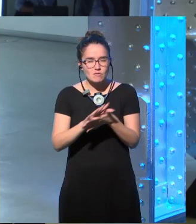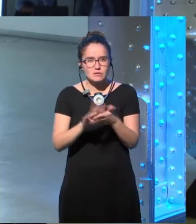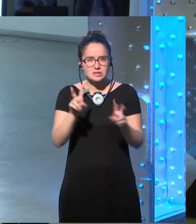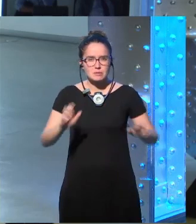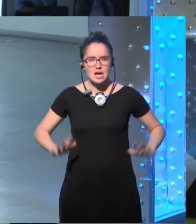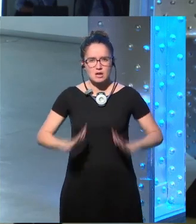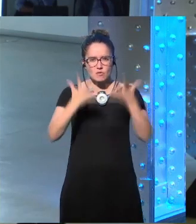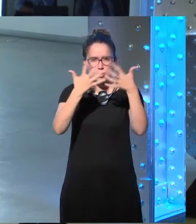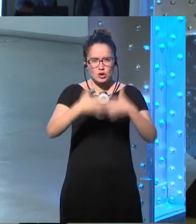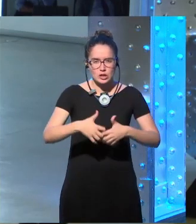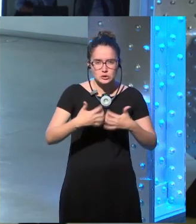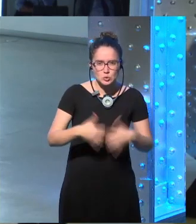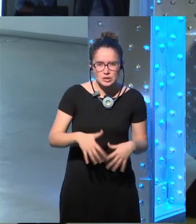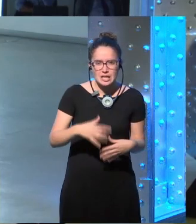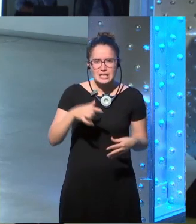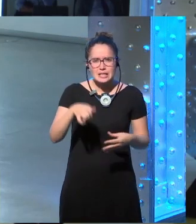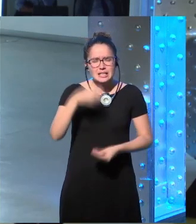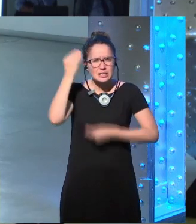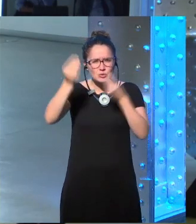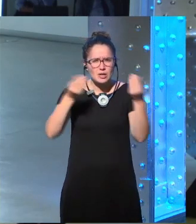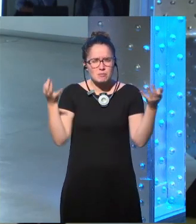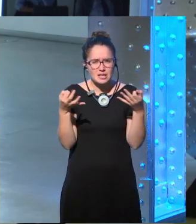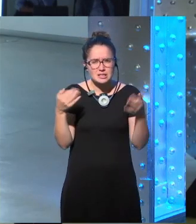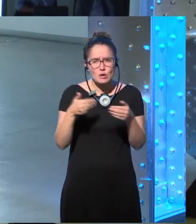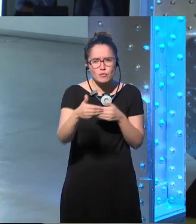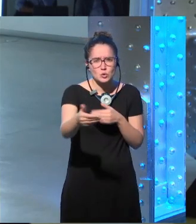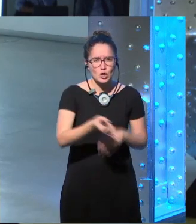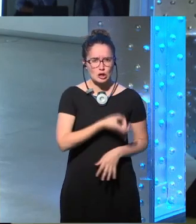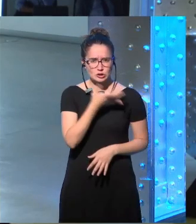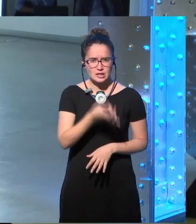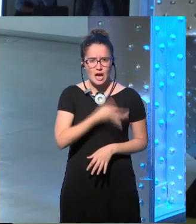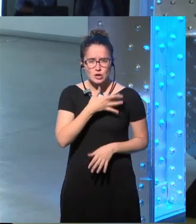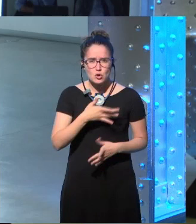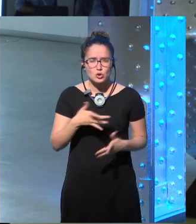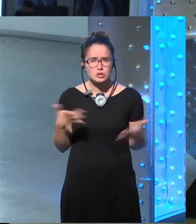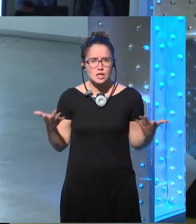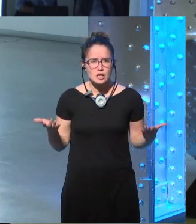think about the future of the trade unions and labor forces in general?